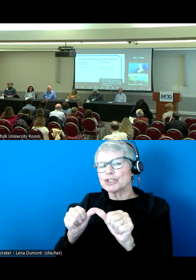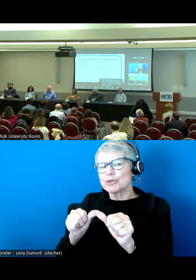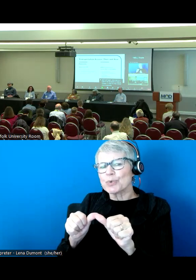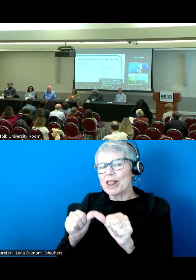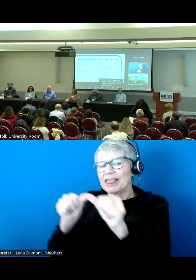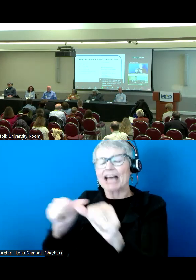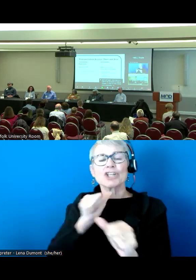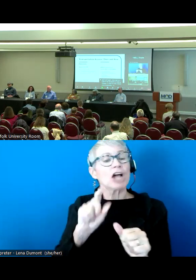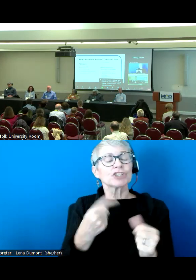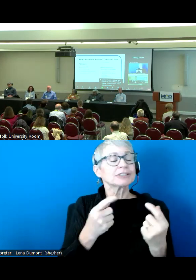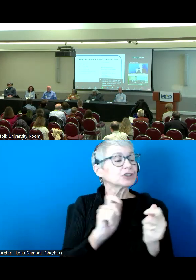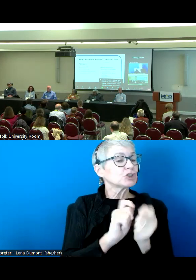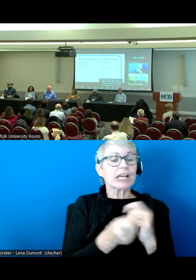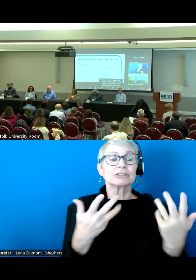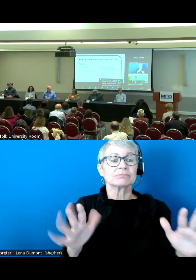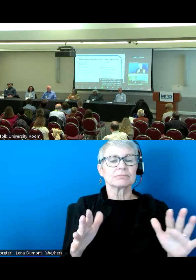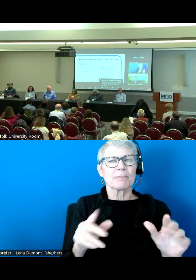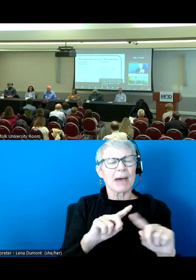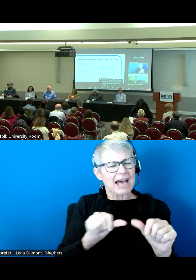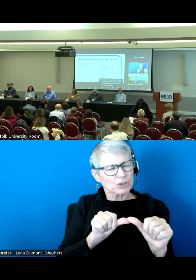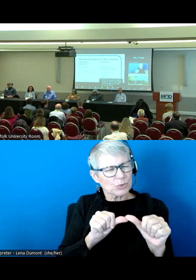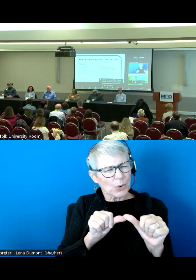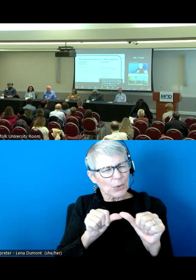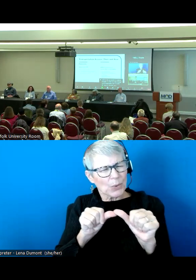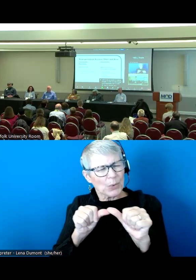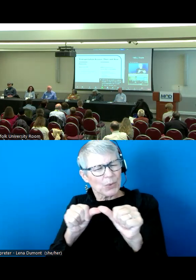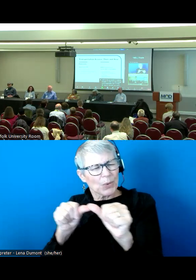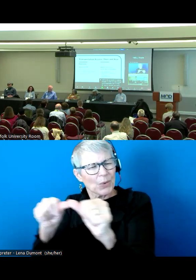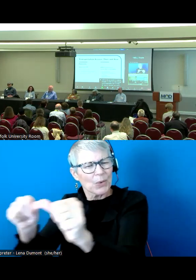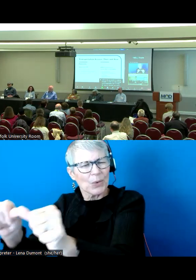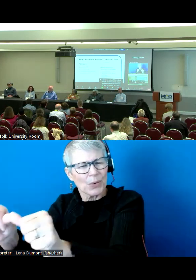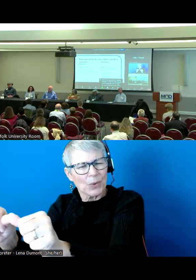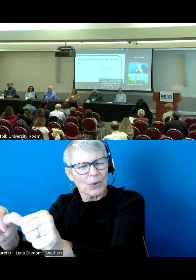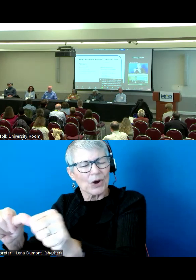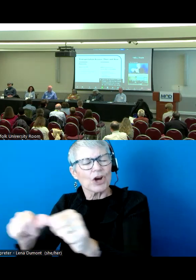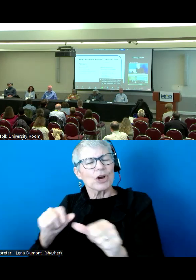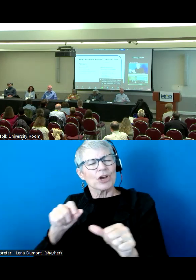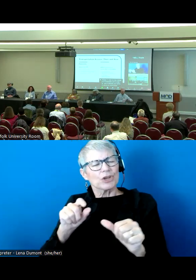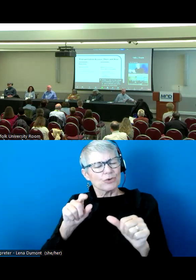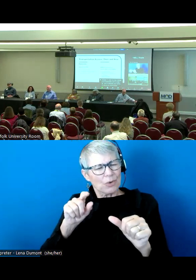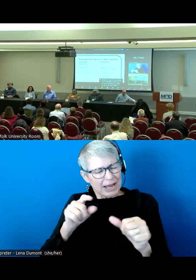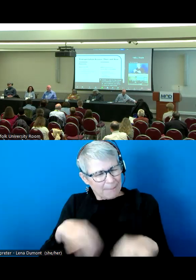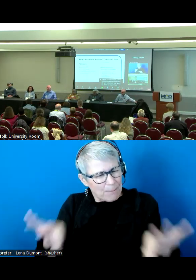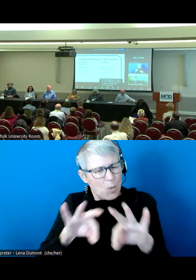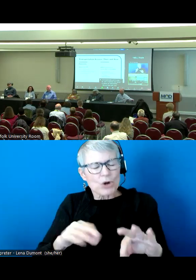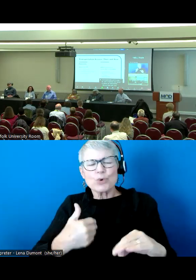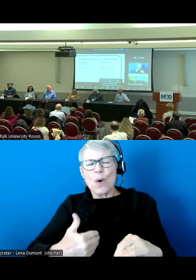for you to maintain your sanity, it's about the relationships that you have with other people.